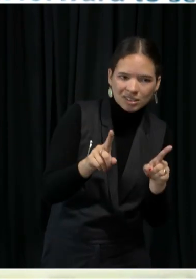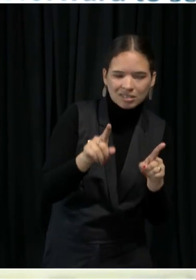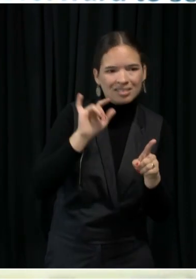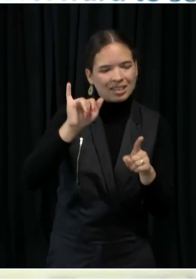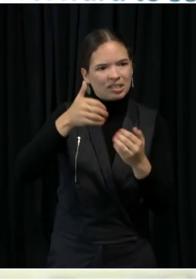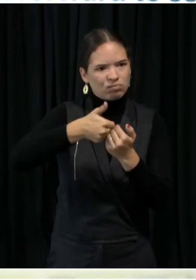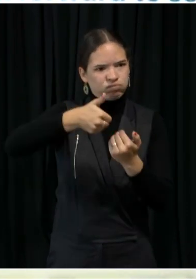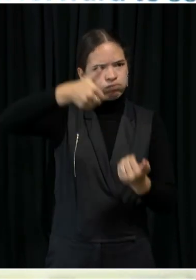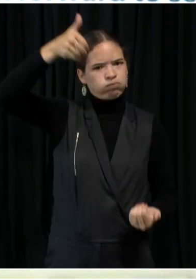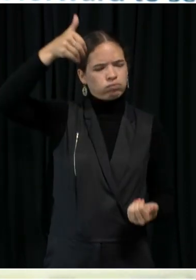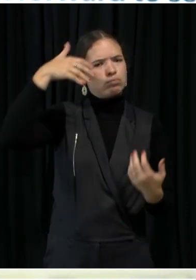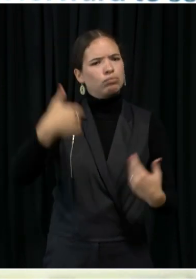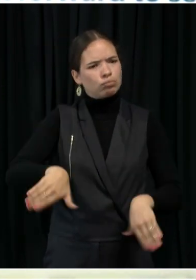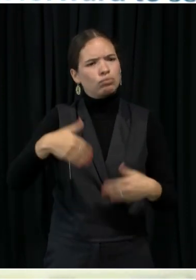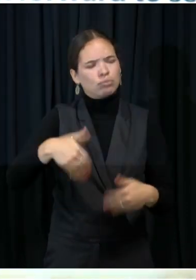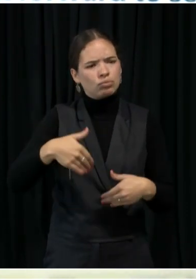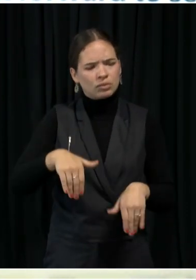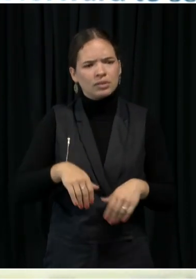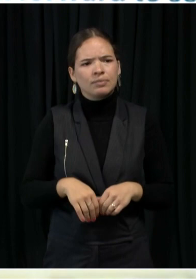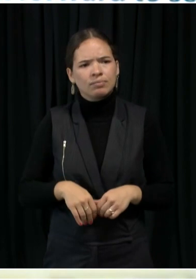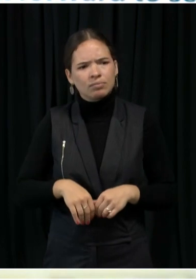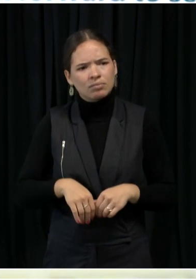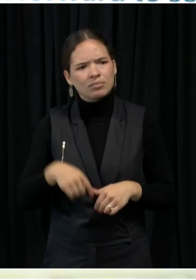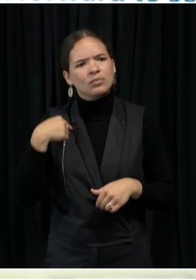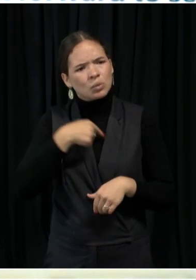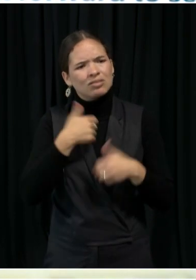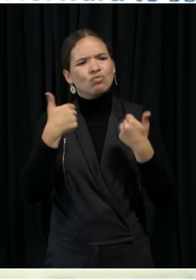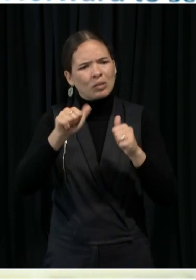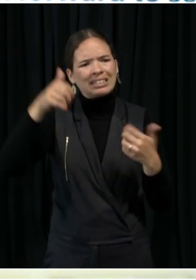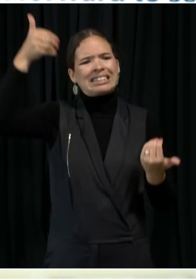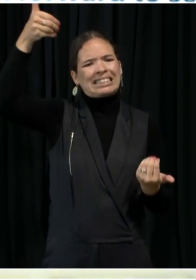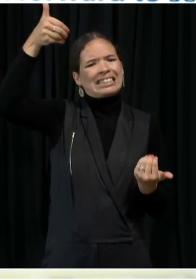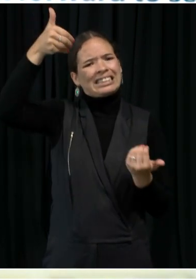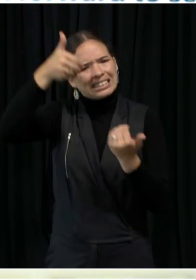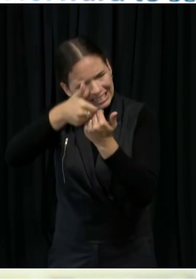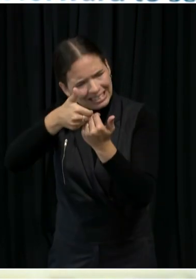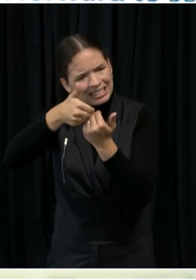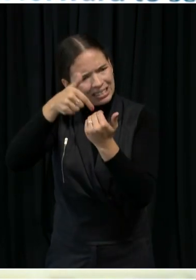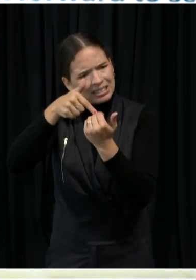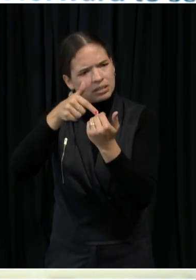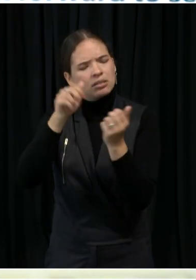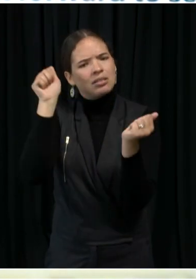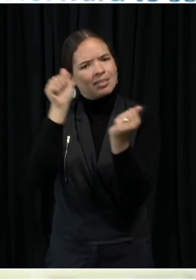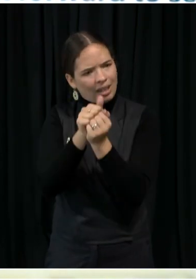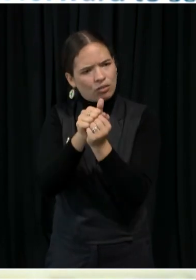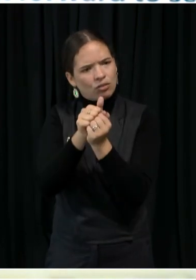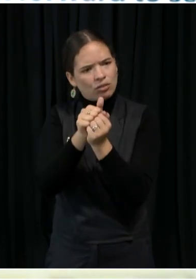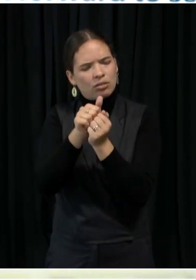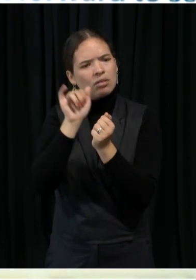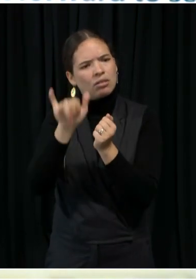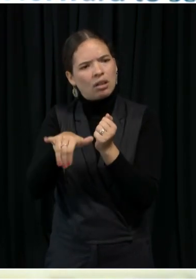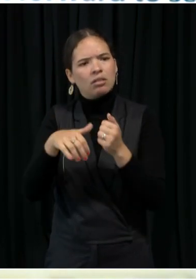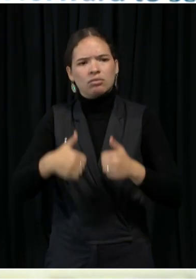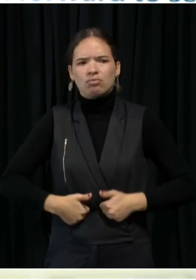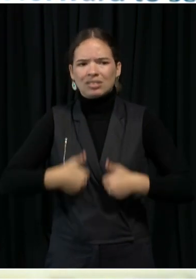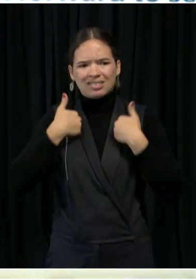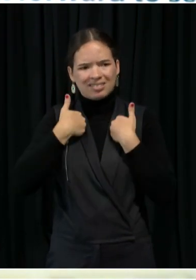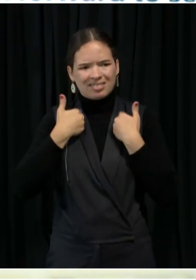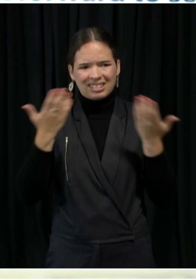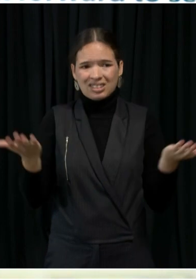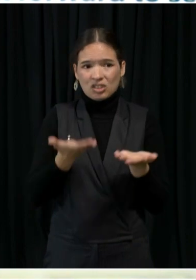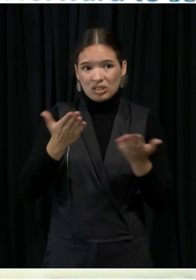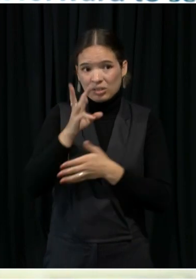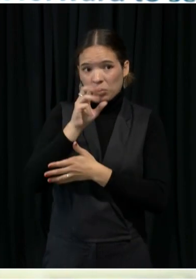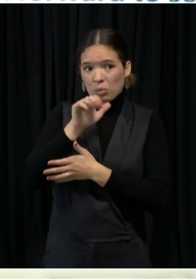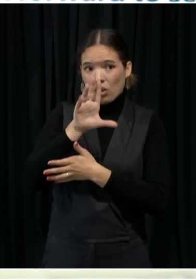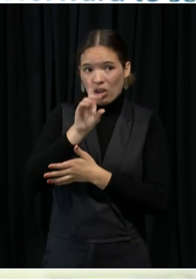an effort on behalf of the government to close that gap. There are a lot of residents living in Ward 7 and 8 that feel undervalued, and so it's our